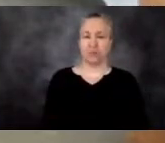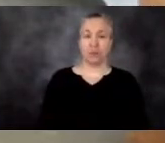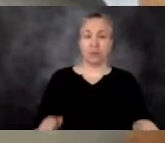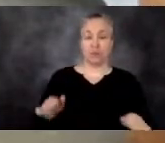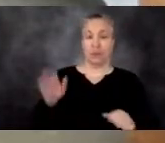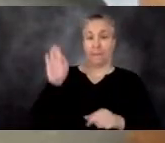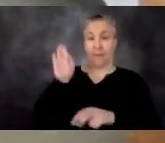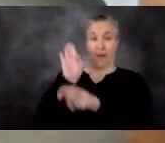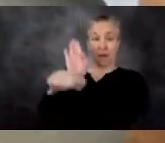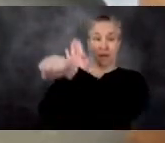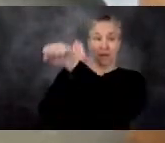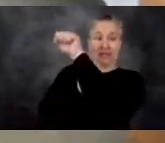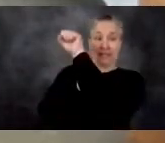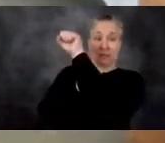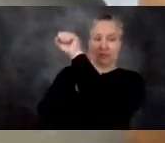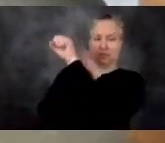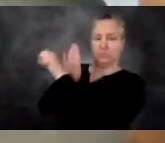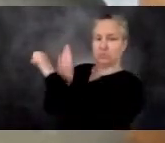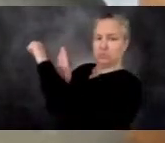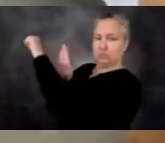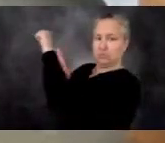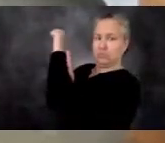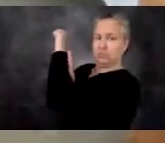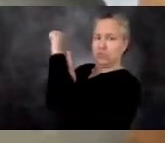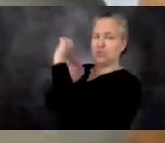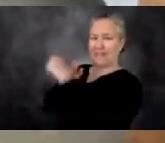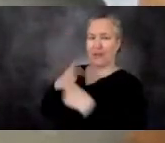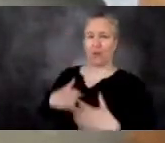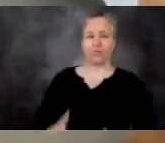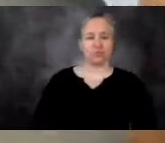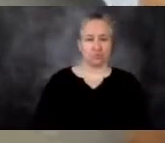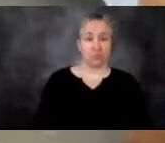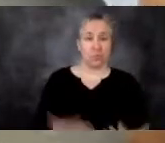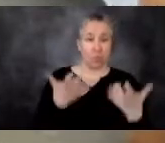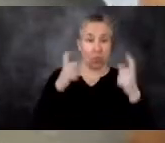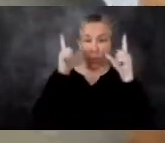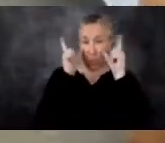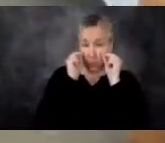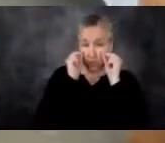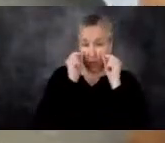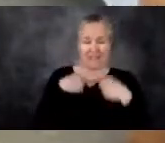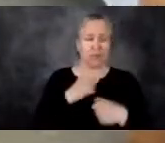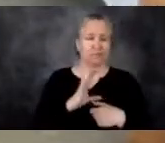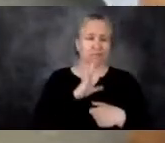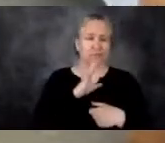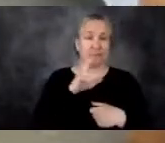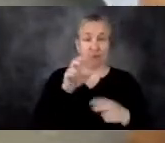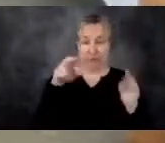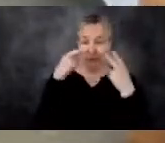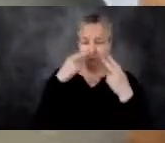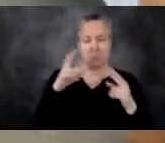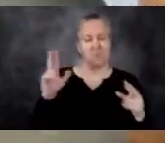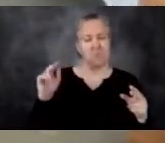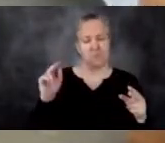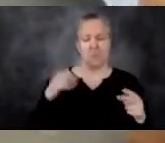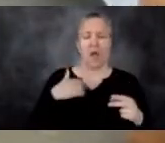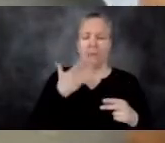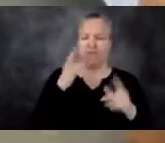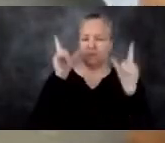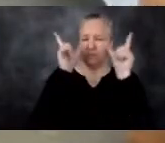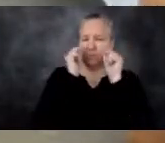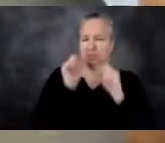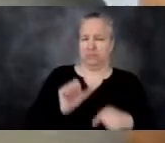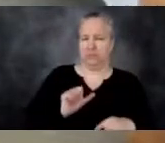of your chair, you can. Want to close your eyes down? You can. I'll talk you through this so you don't need to see me. I prefer sort of to close my eyes